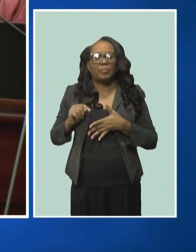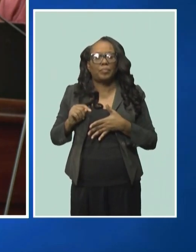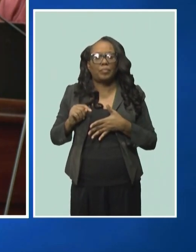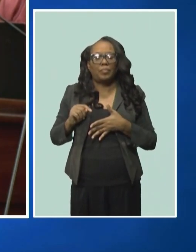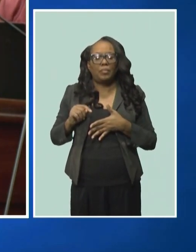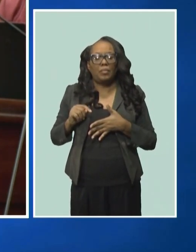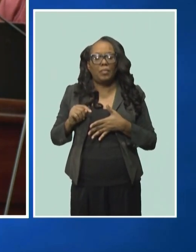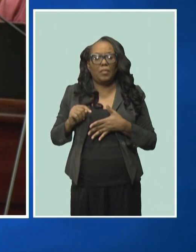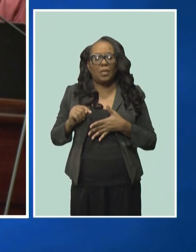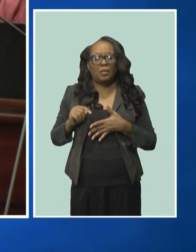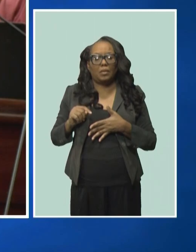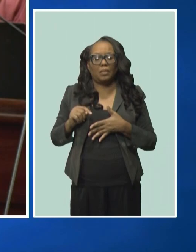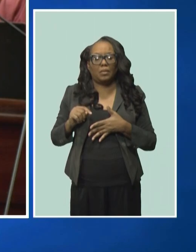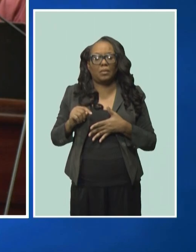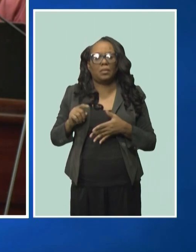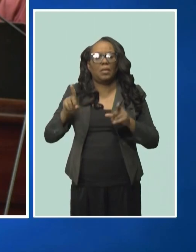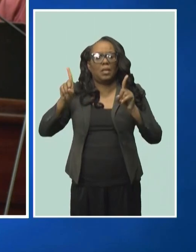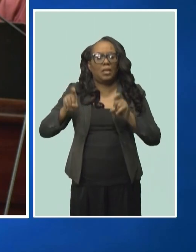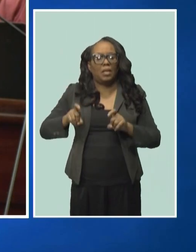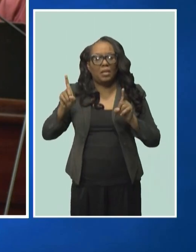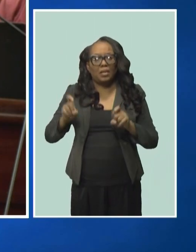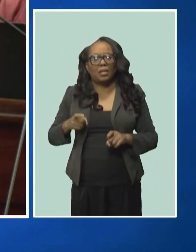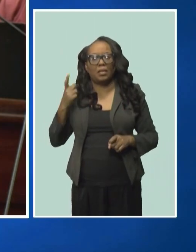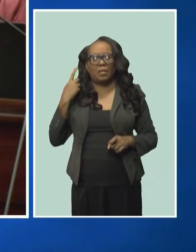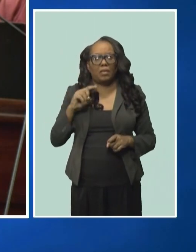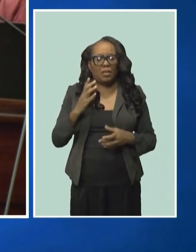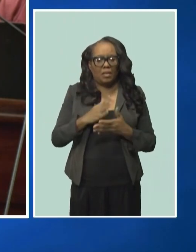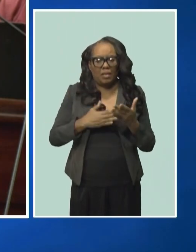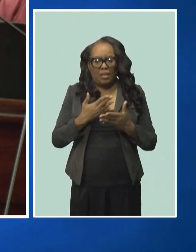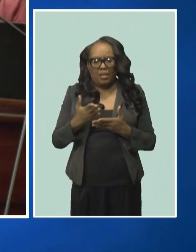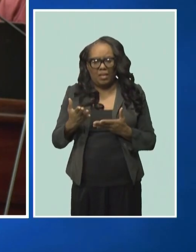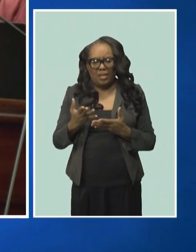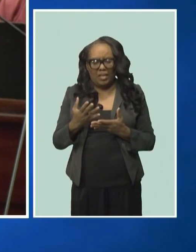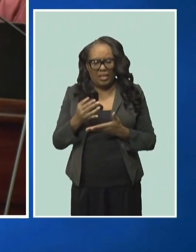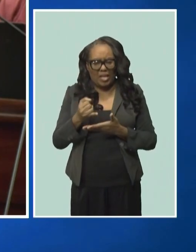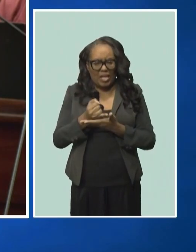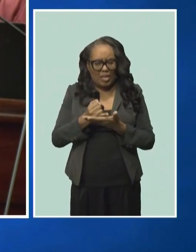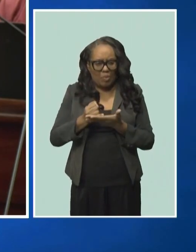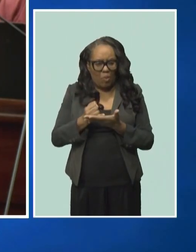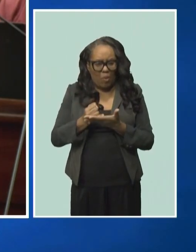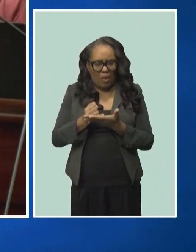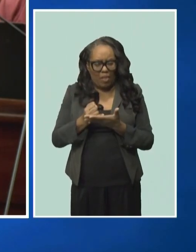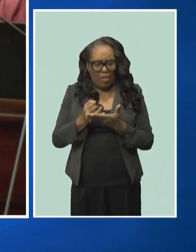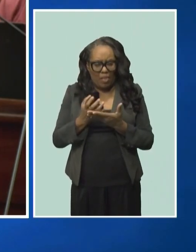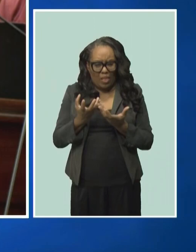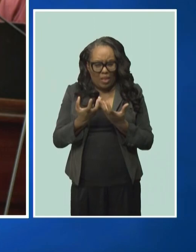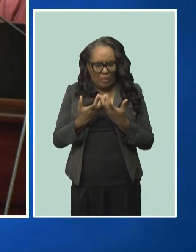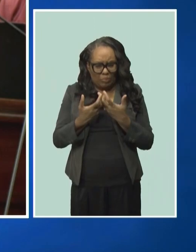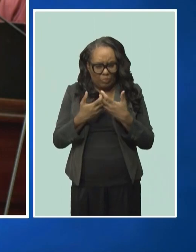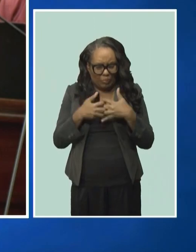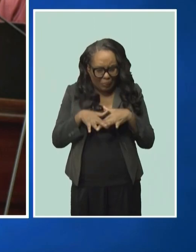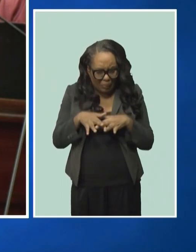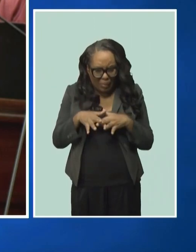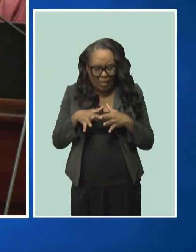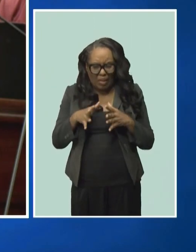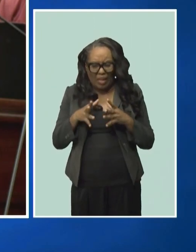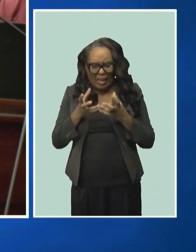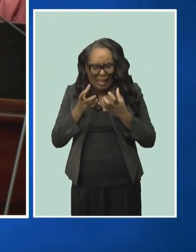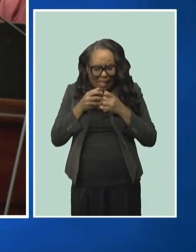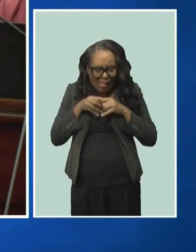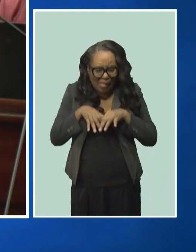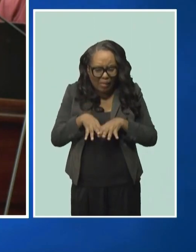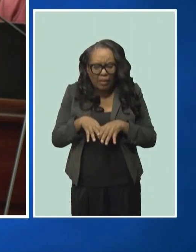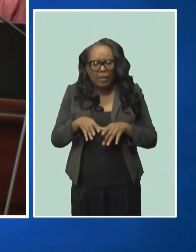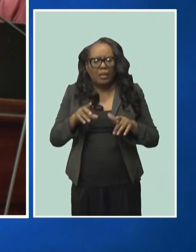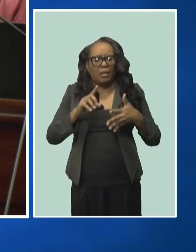testing for certain kinds of contaminations, testing for mycotoxins and those types of things. Veterinary drug